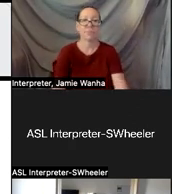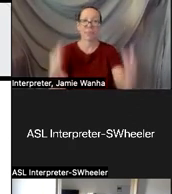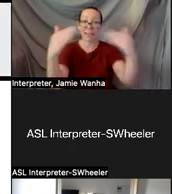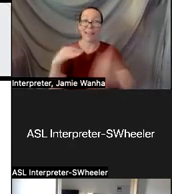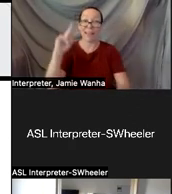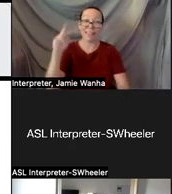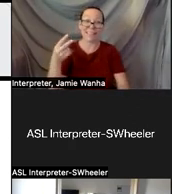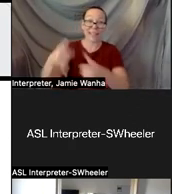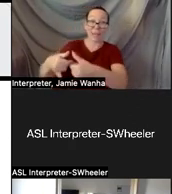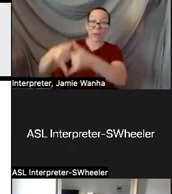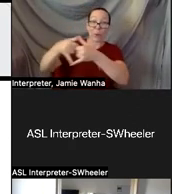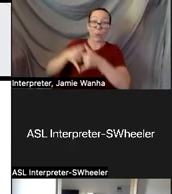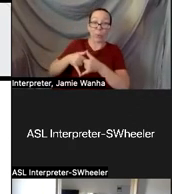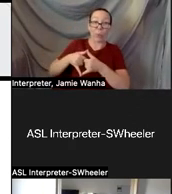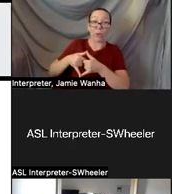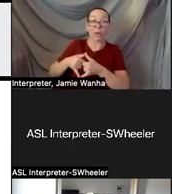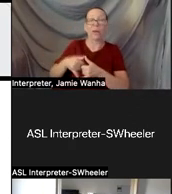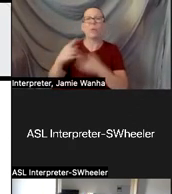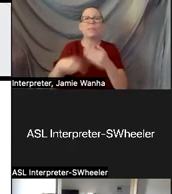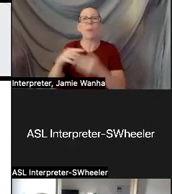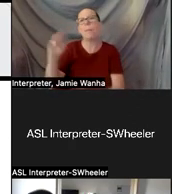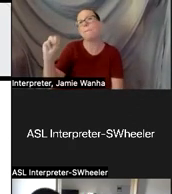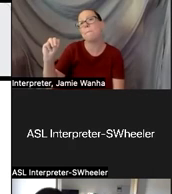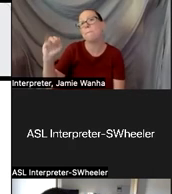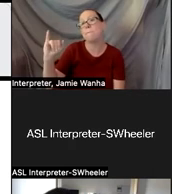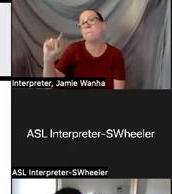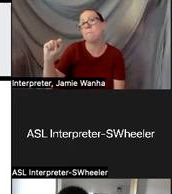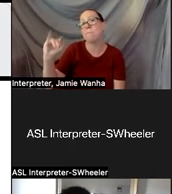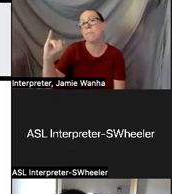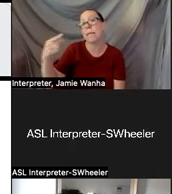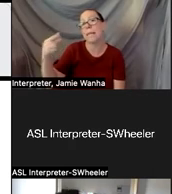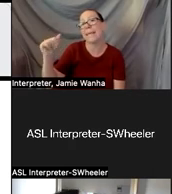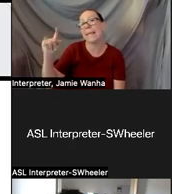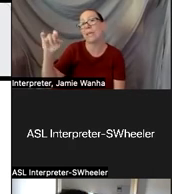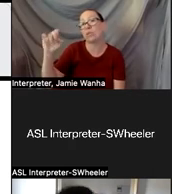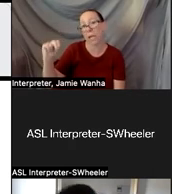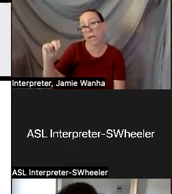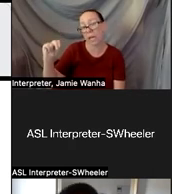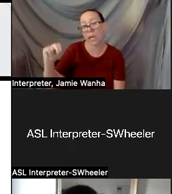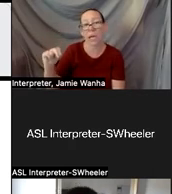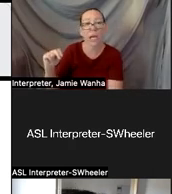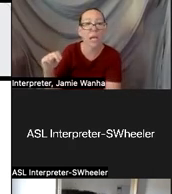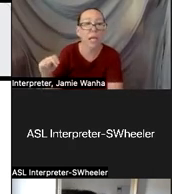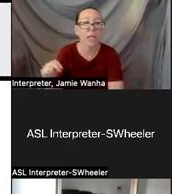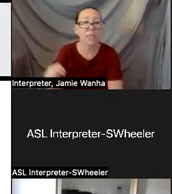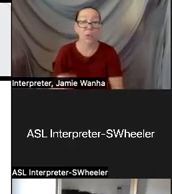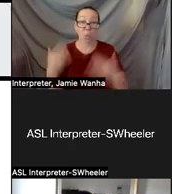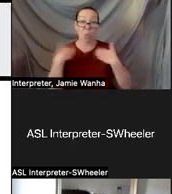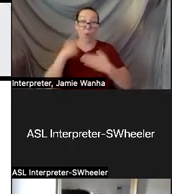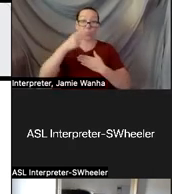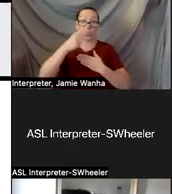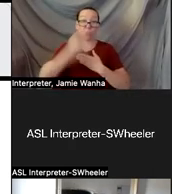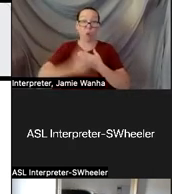we received was regarding mitigation. So I created this project called When Health Centers Shake.